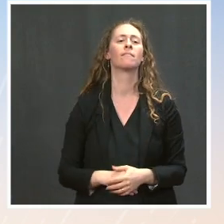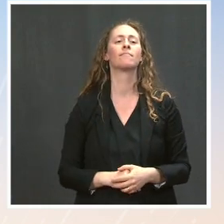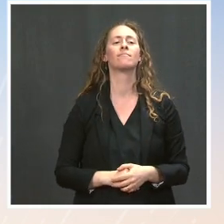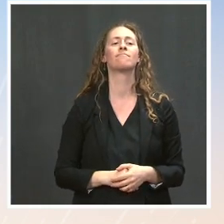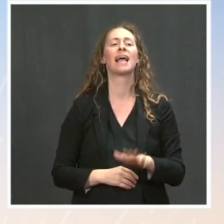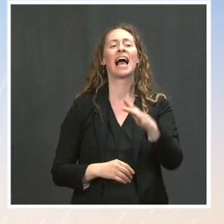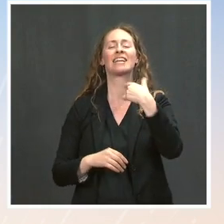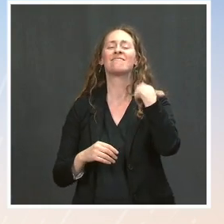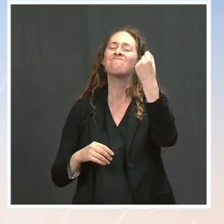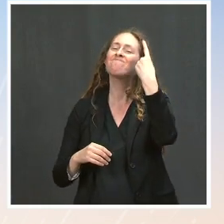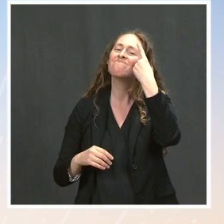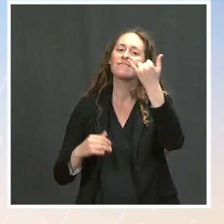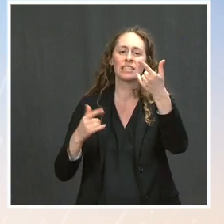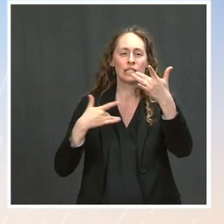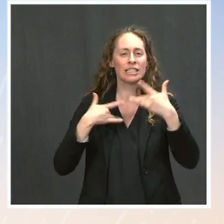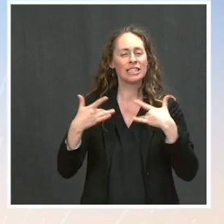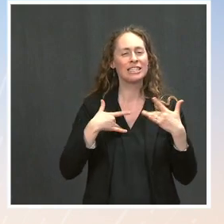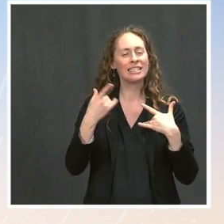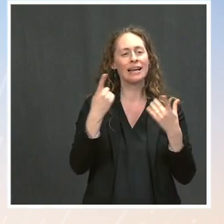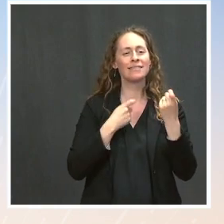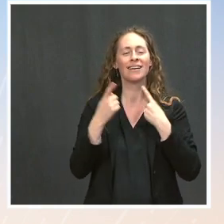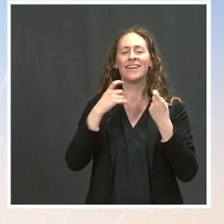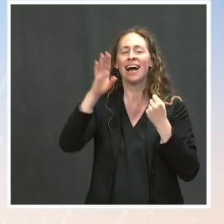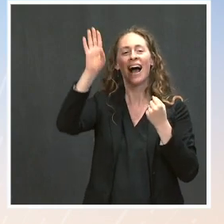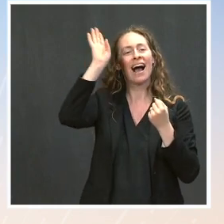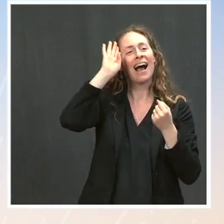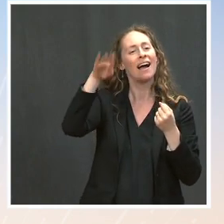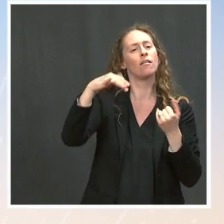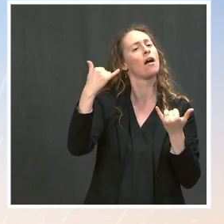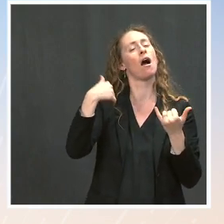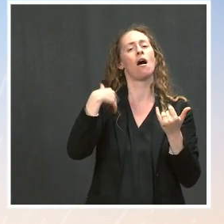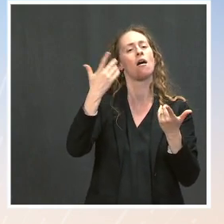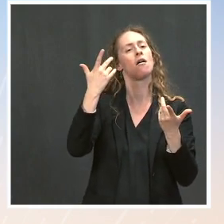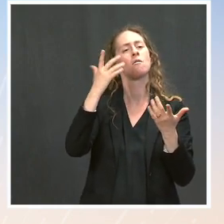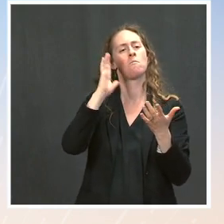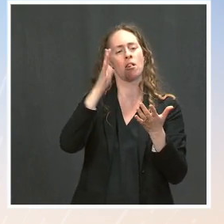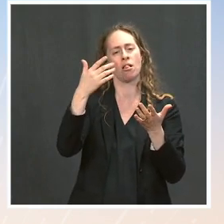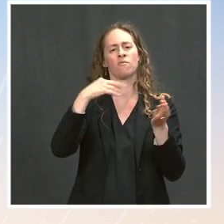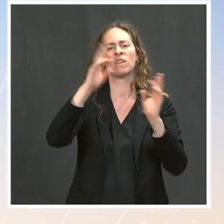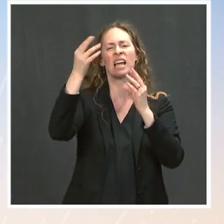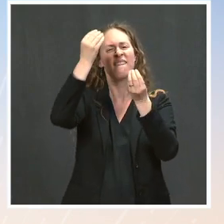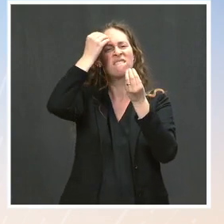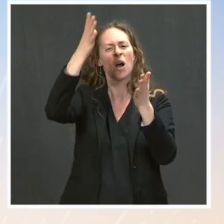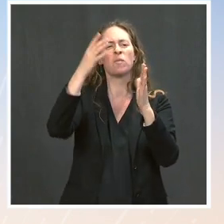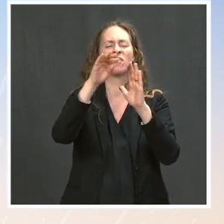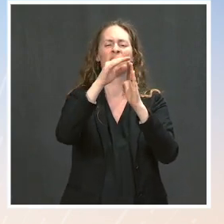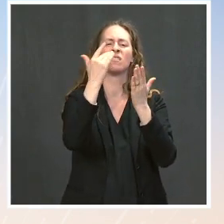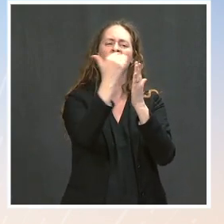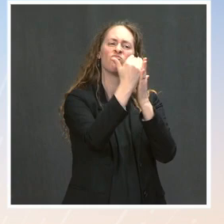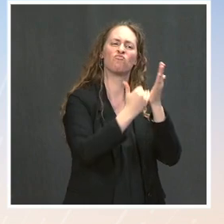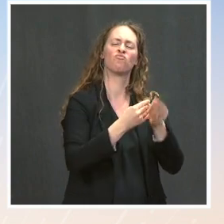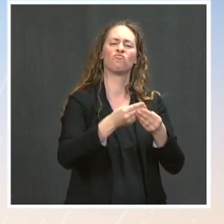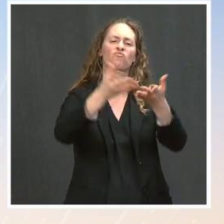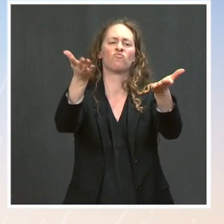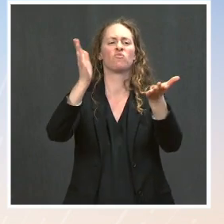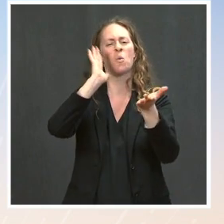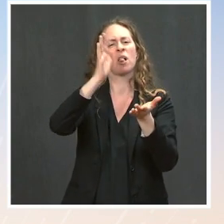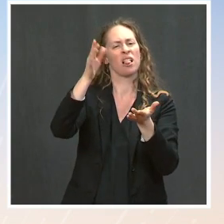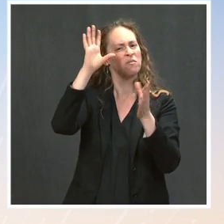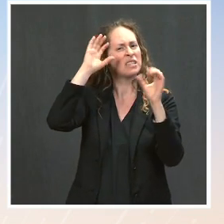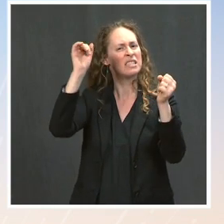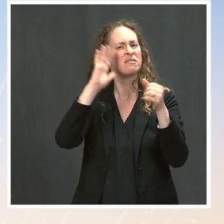we will have many fact sheets, many pages of fact sheets, many briefings to get you all of the details you would like. And on AstraZeneca,